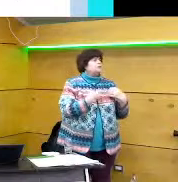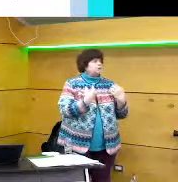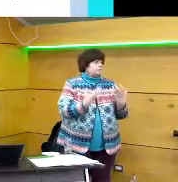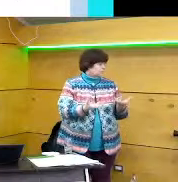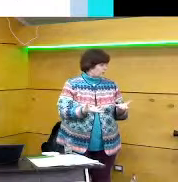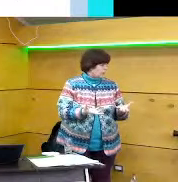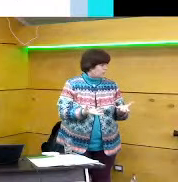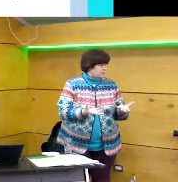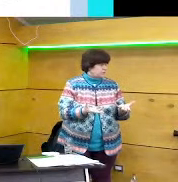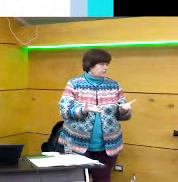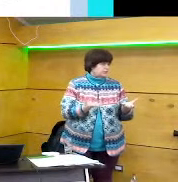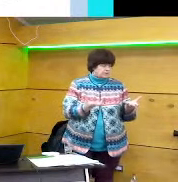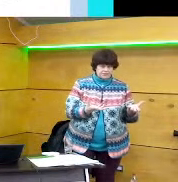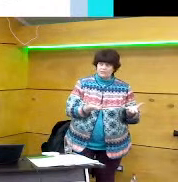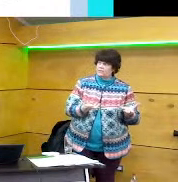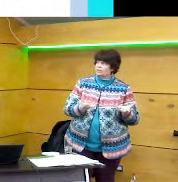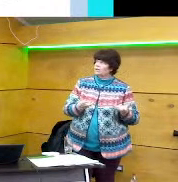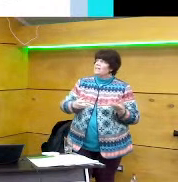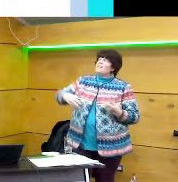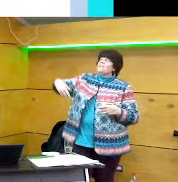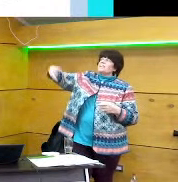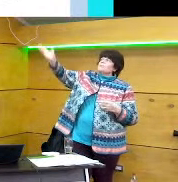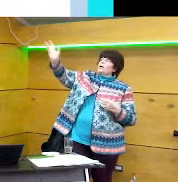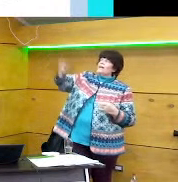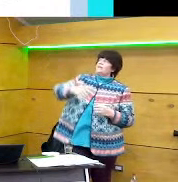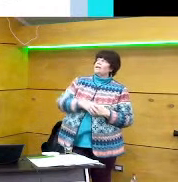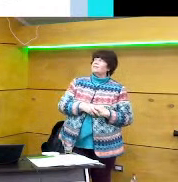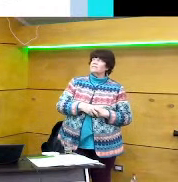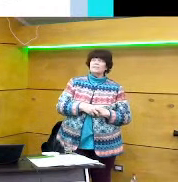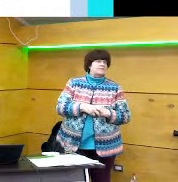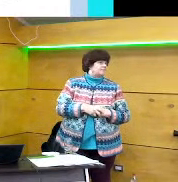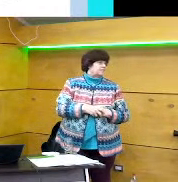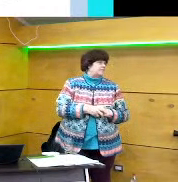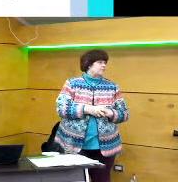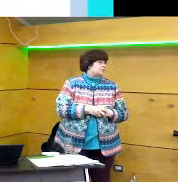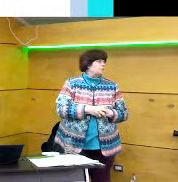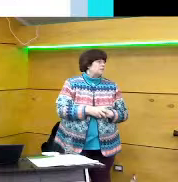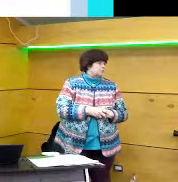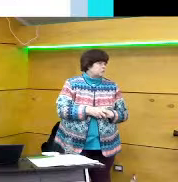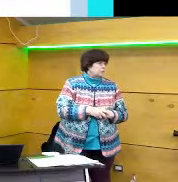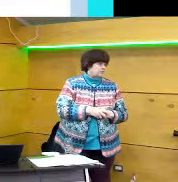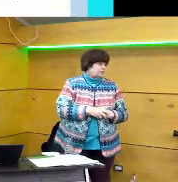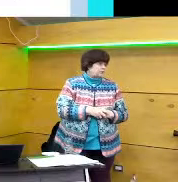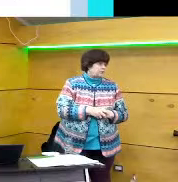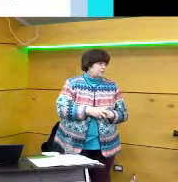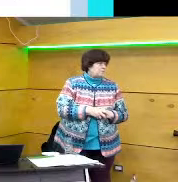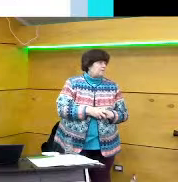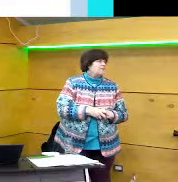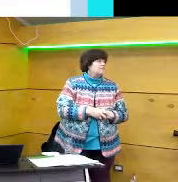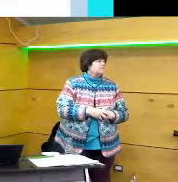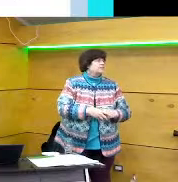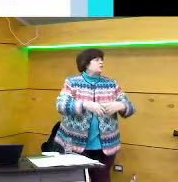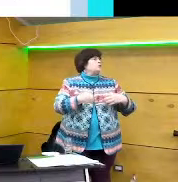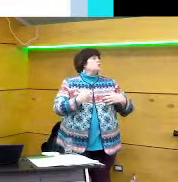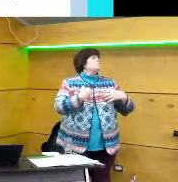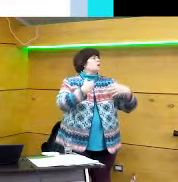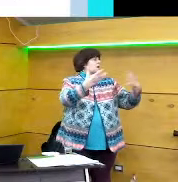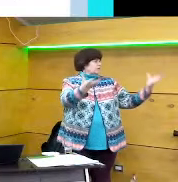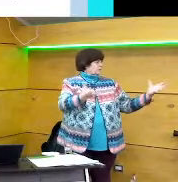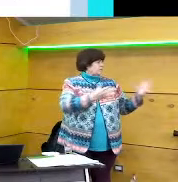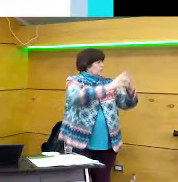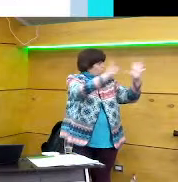So if you're doing for a competition this year, that's why I selected 2022, because